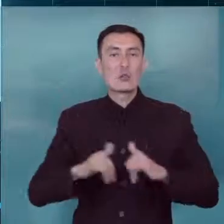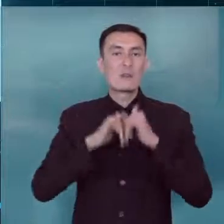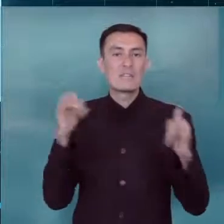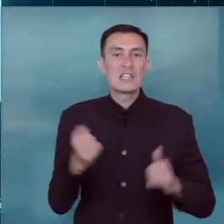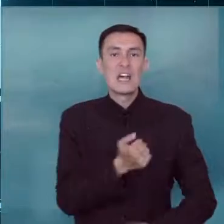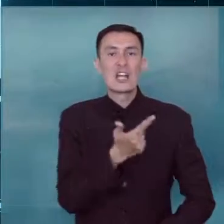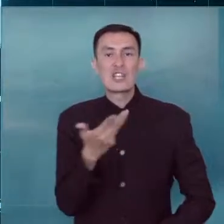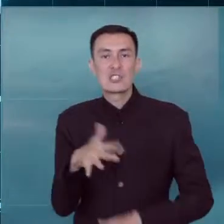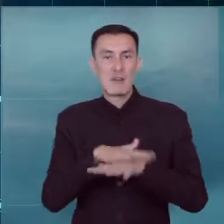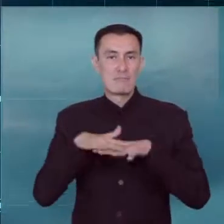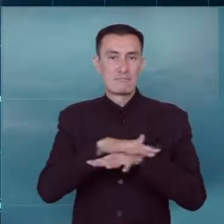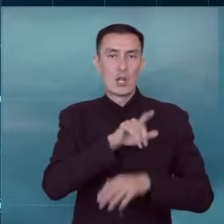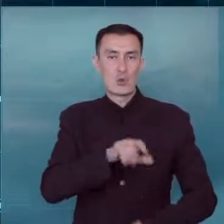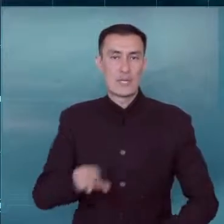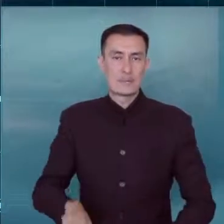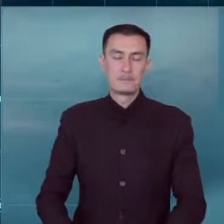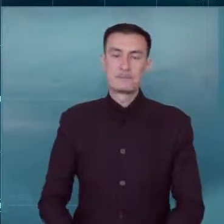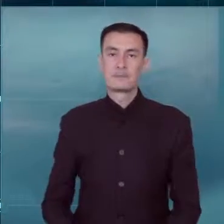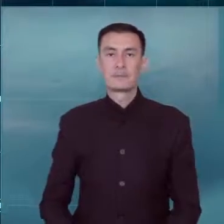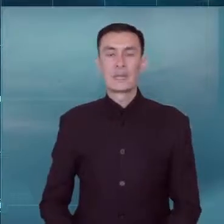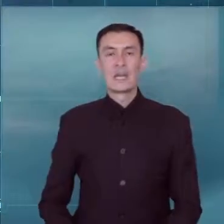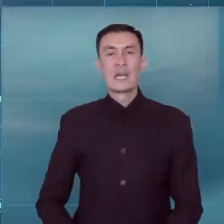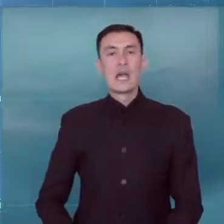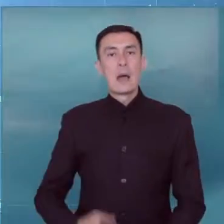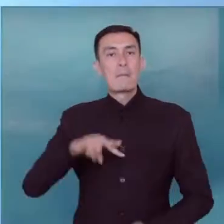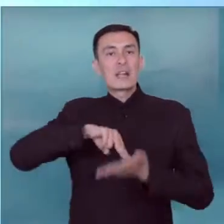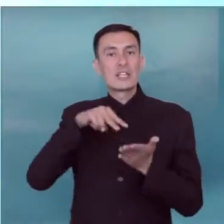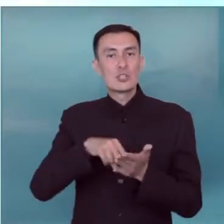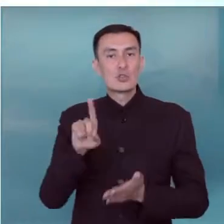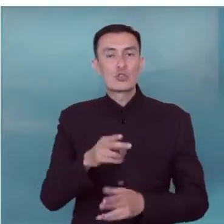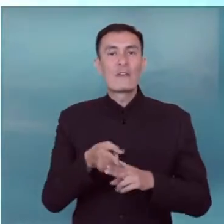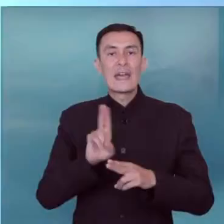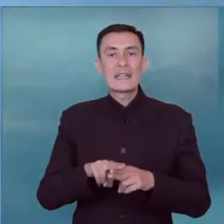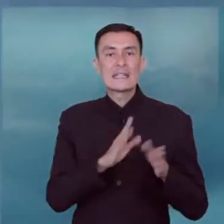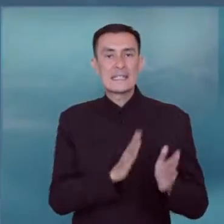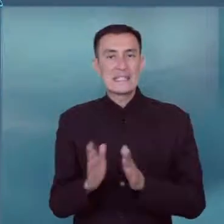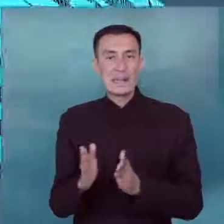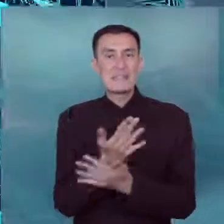of objects connected to the internet exceeded the number of users.